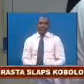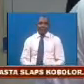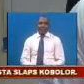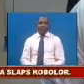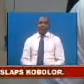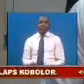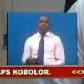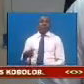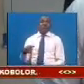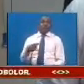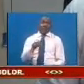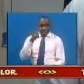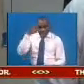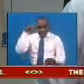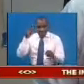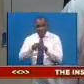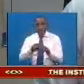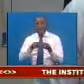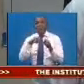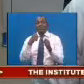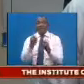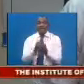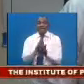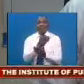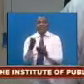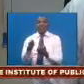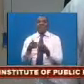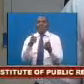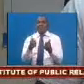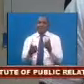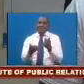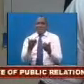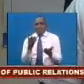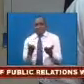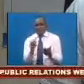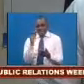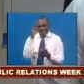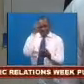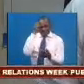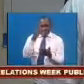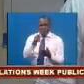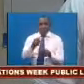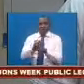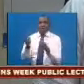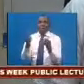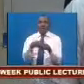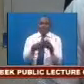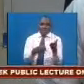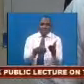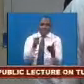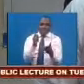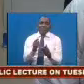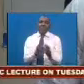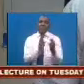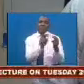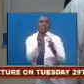are heading to a situation where everything will be connected. Imagine you are working in your office and you are going to reach